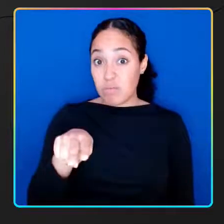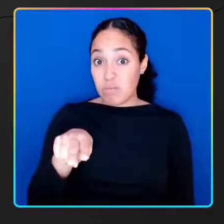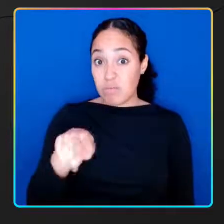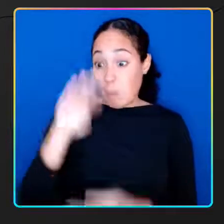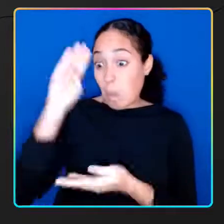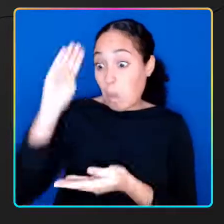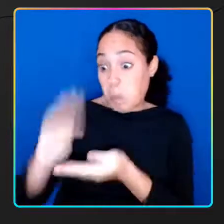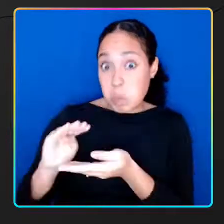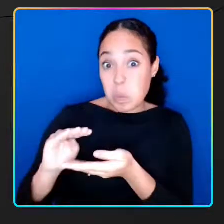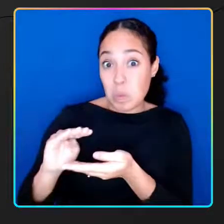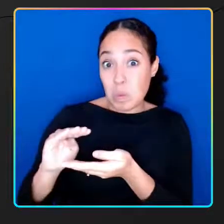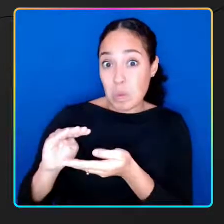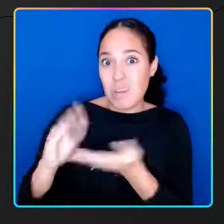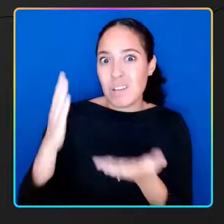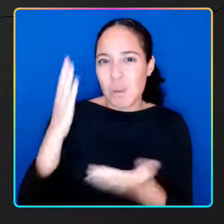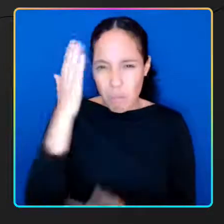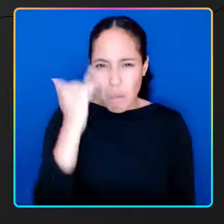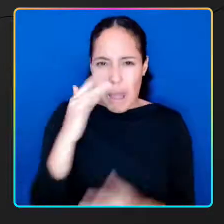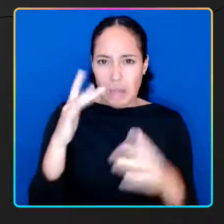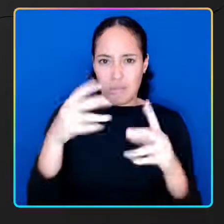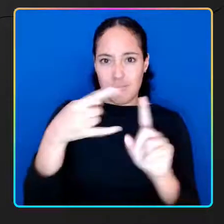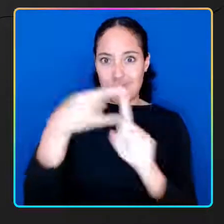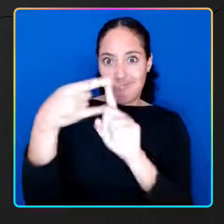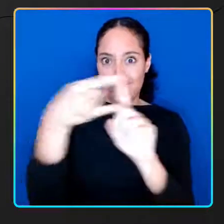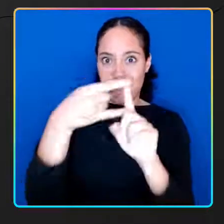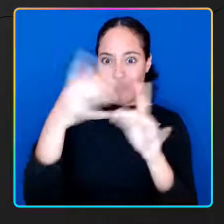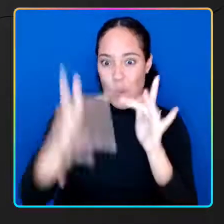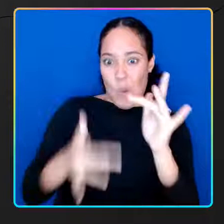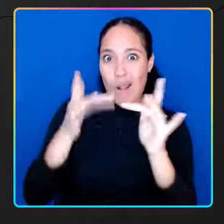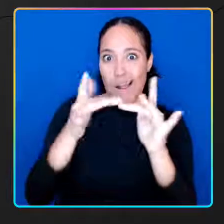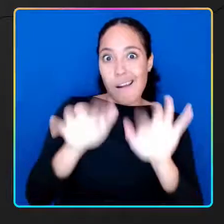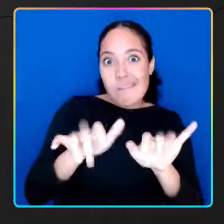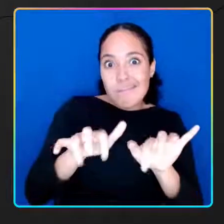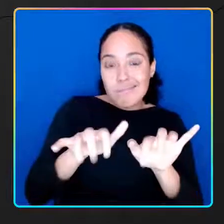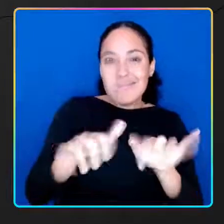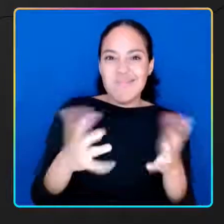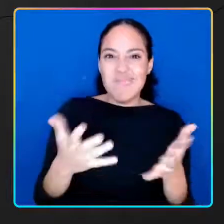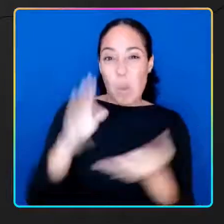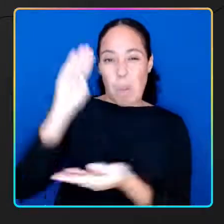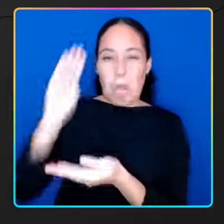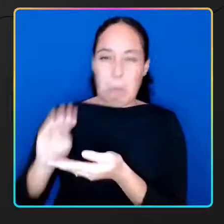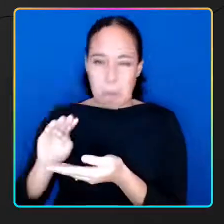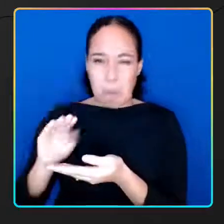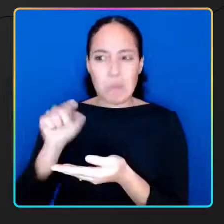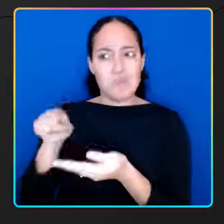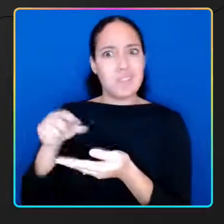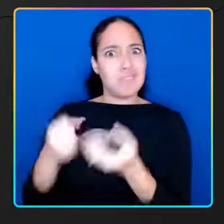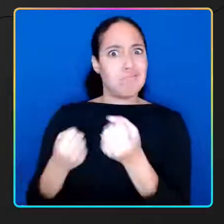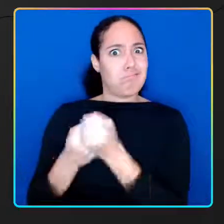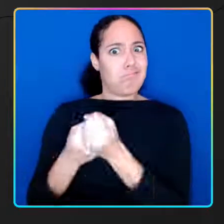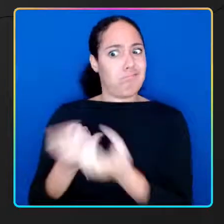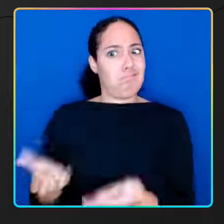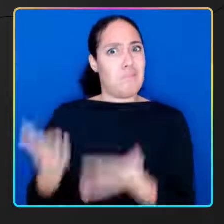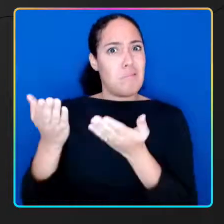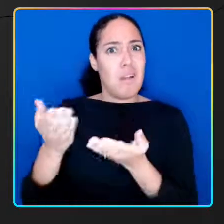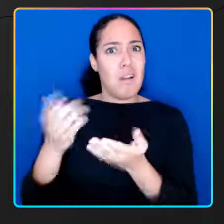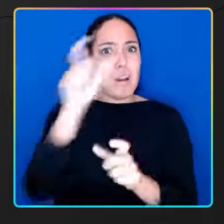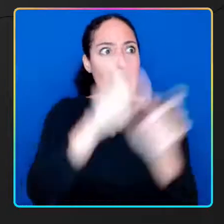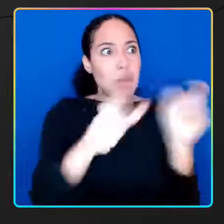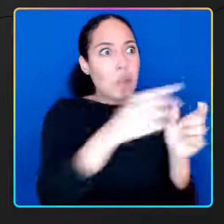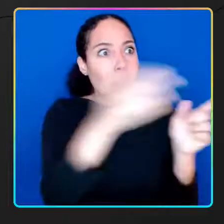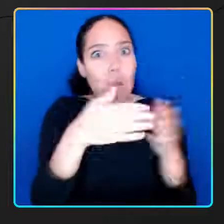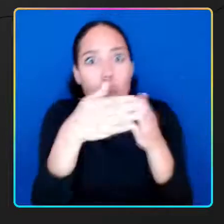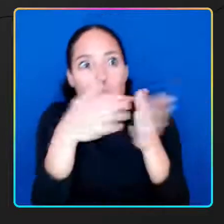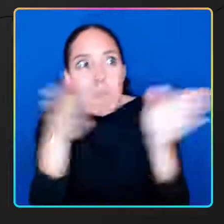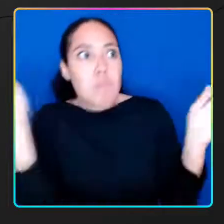it's online. So I think this will help democratize access to this conference, at least this year. I don't know